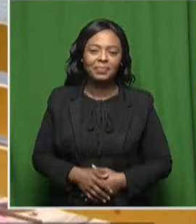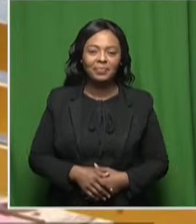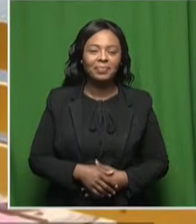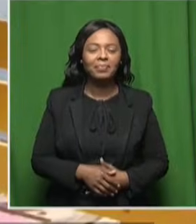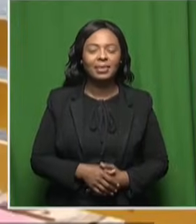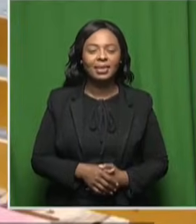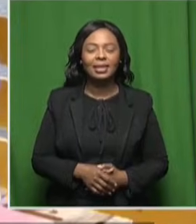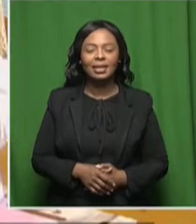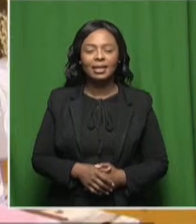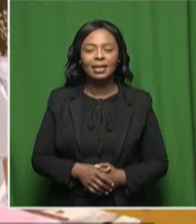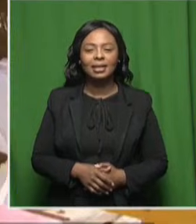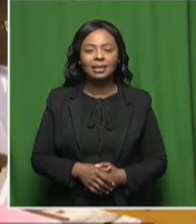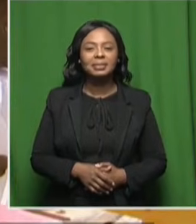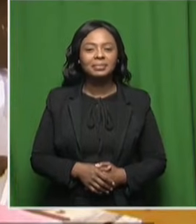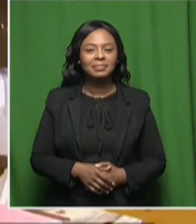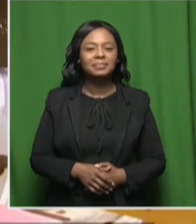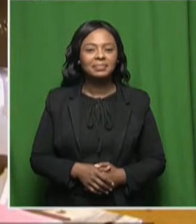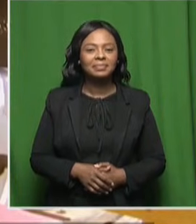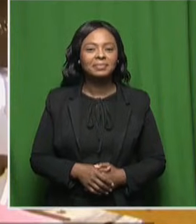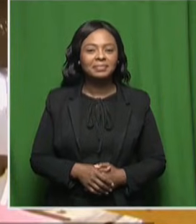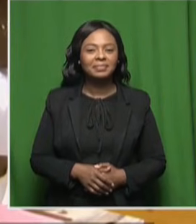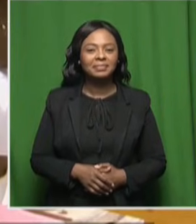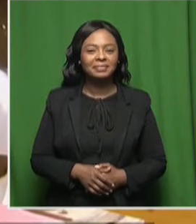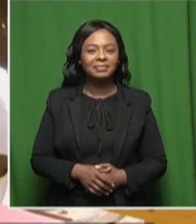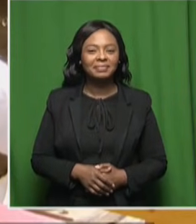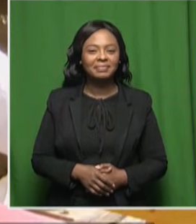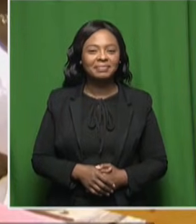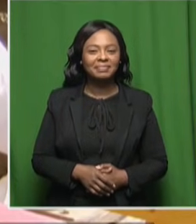Thanks, Vanessa. Perhaps you can have a...